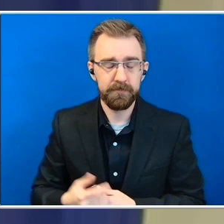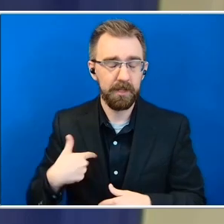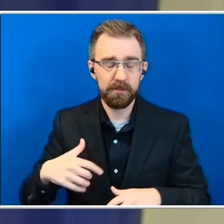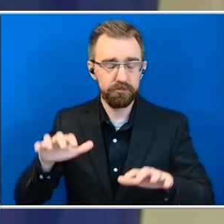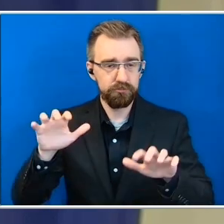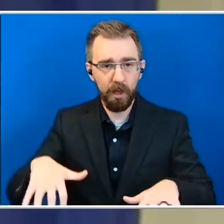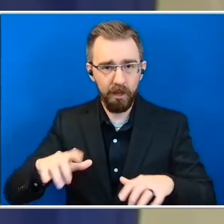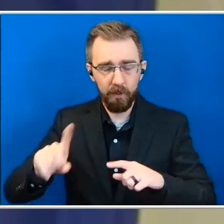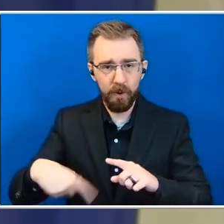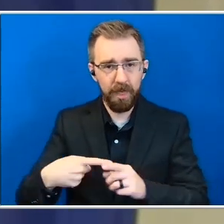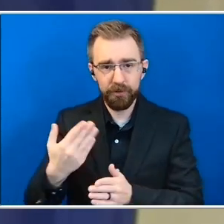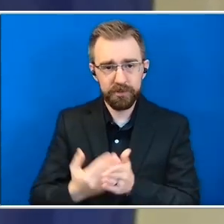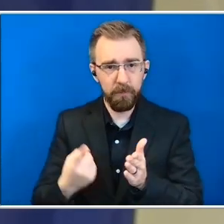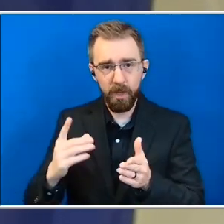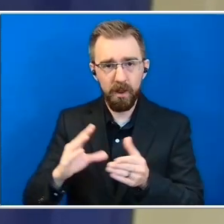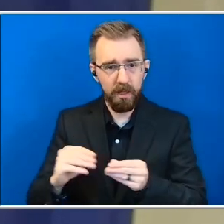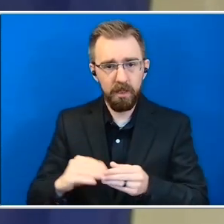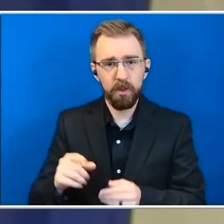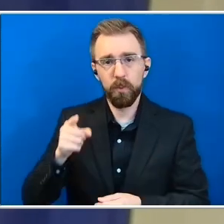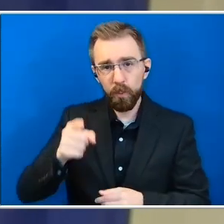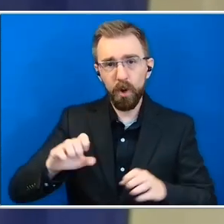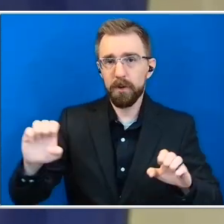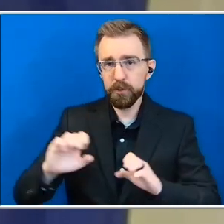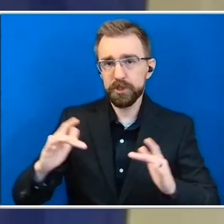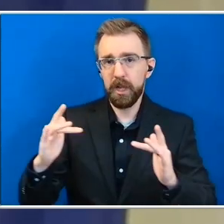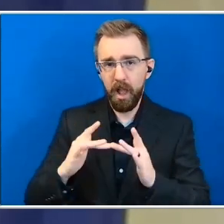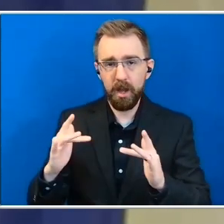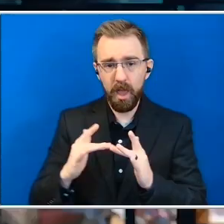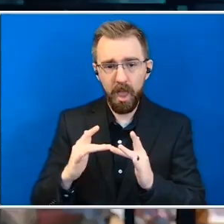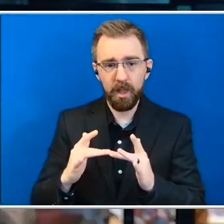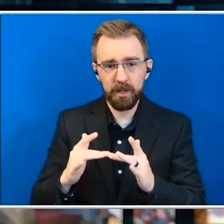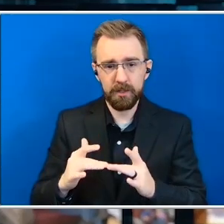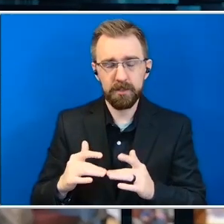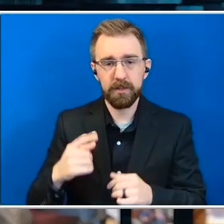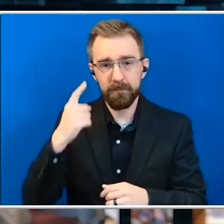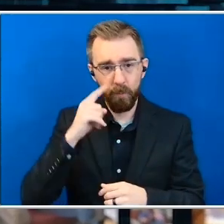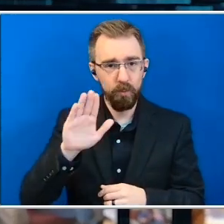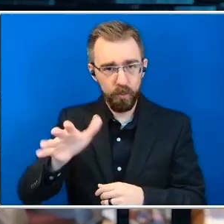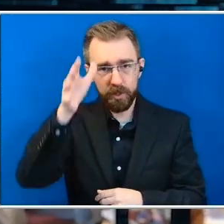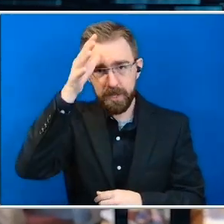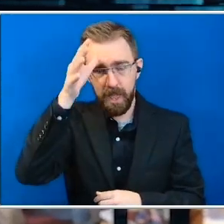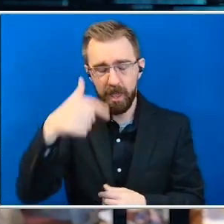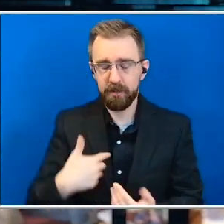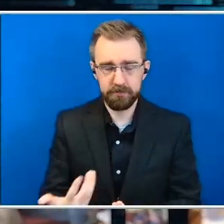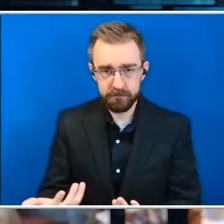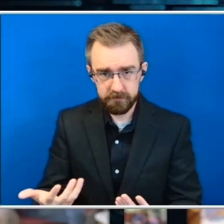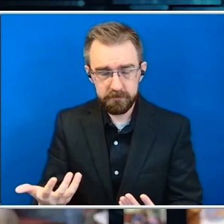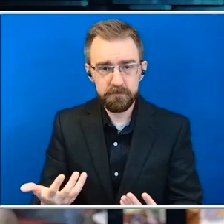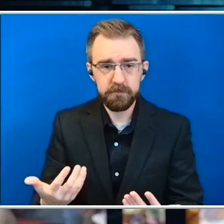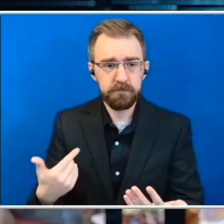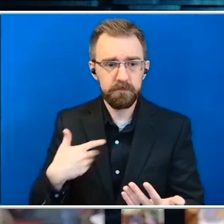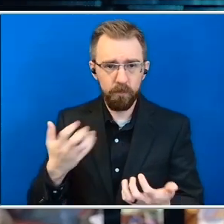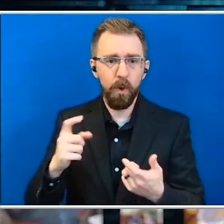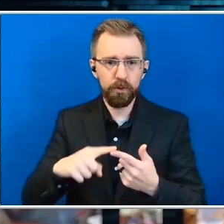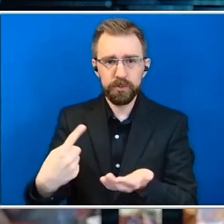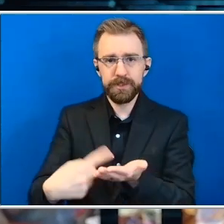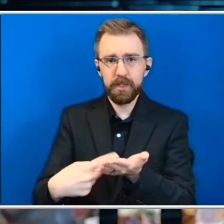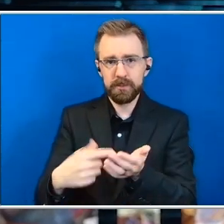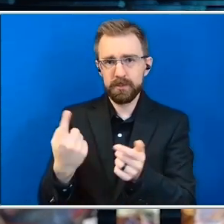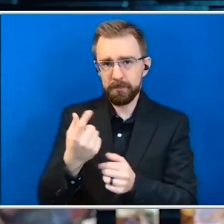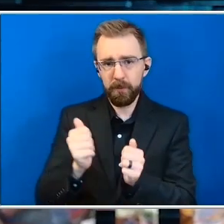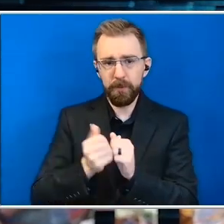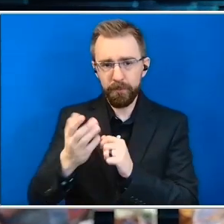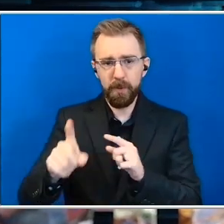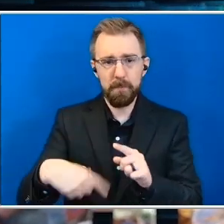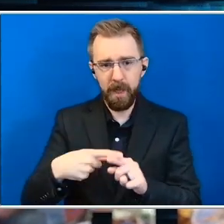says, you are the emergency contact for your dad, and we want to have a conversation with you about his health. They